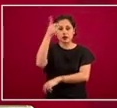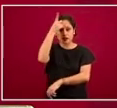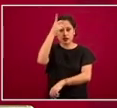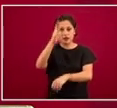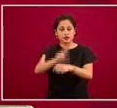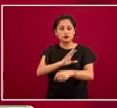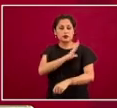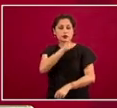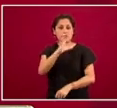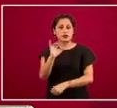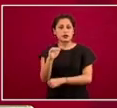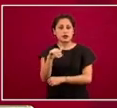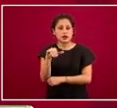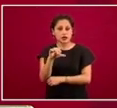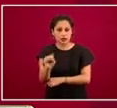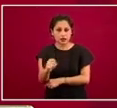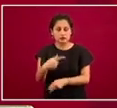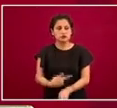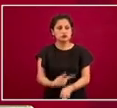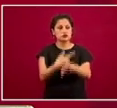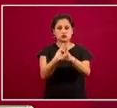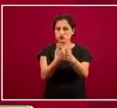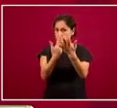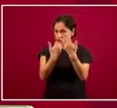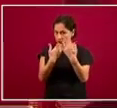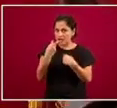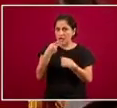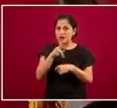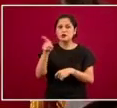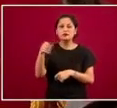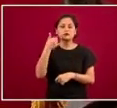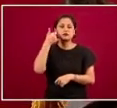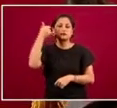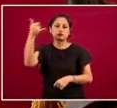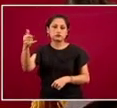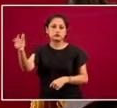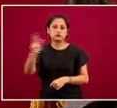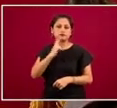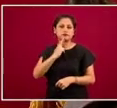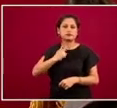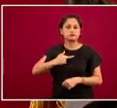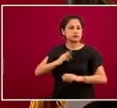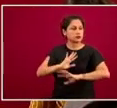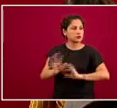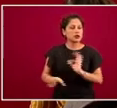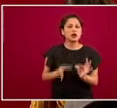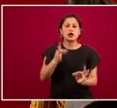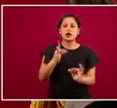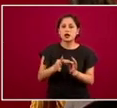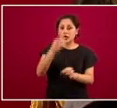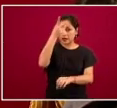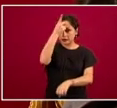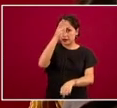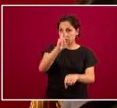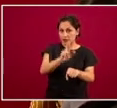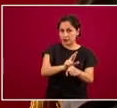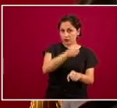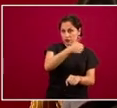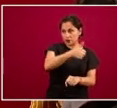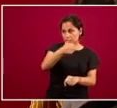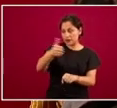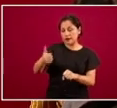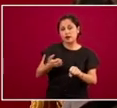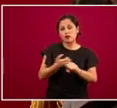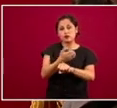I informed of this situation to Dr. Robledo, who is the general director of the IMSS hospital.